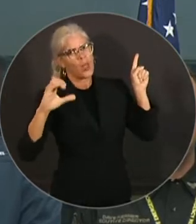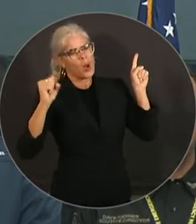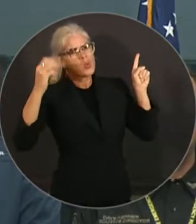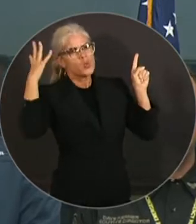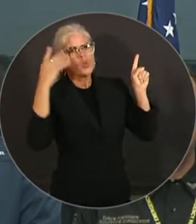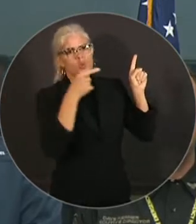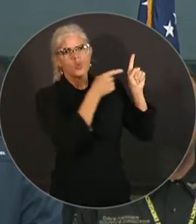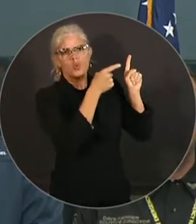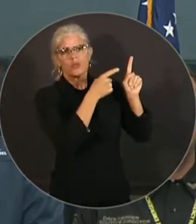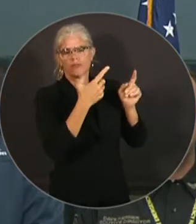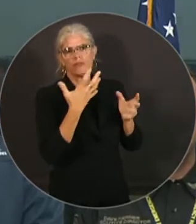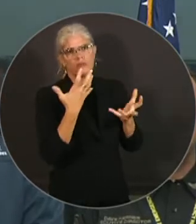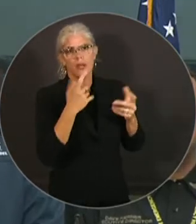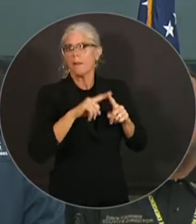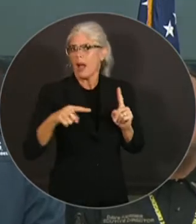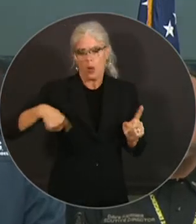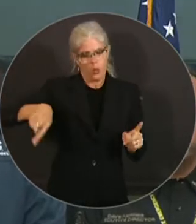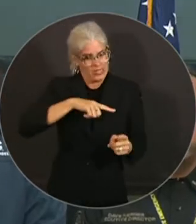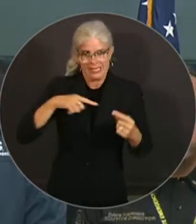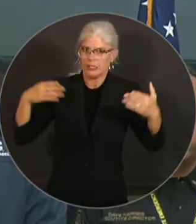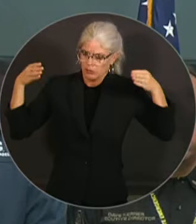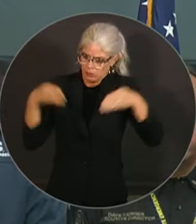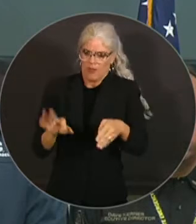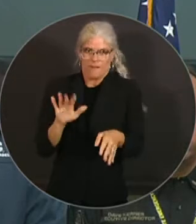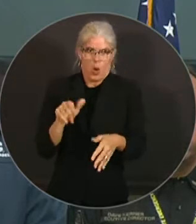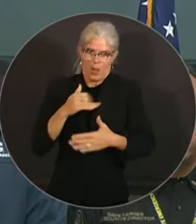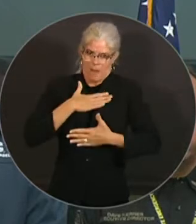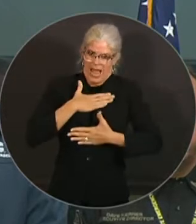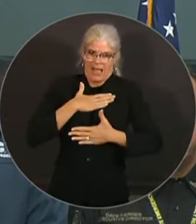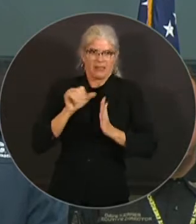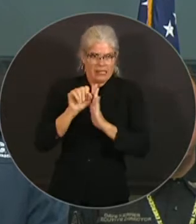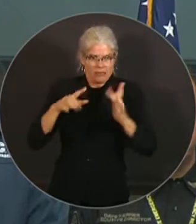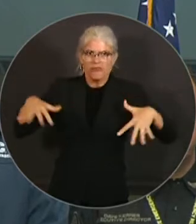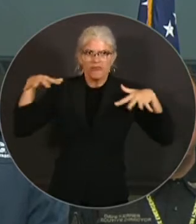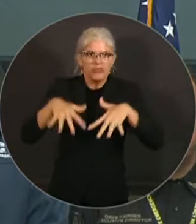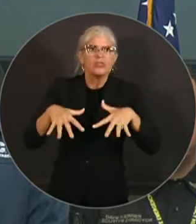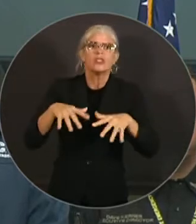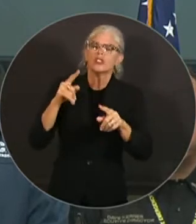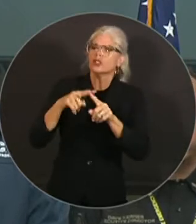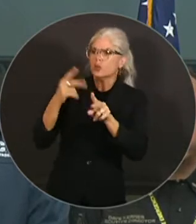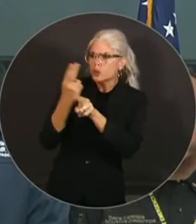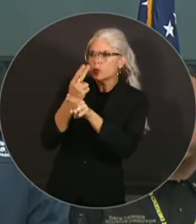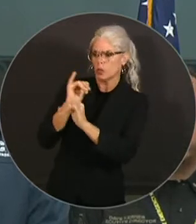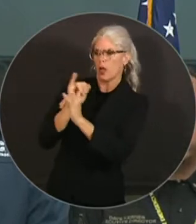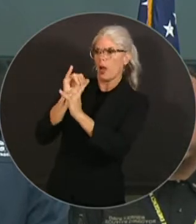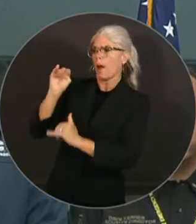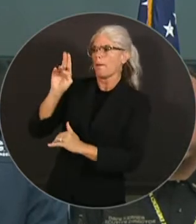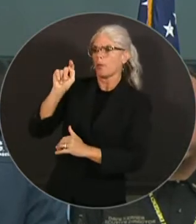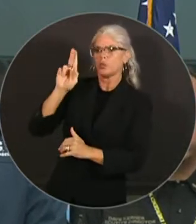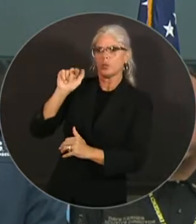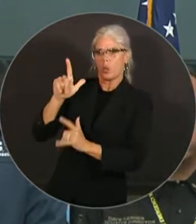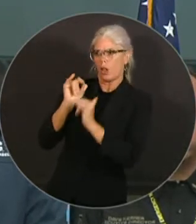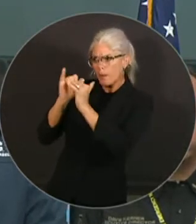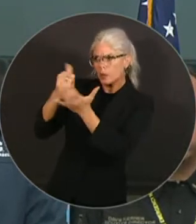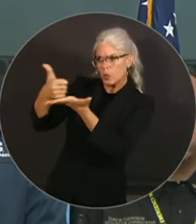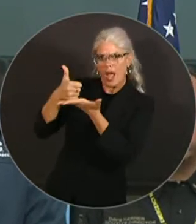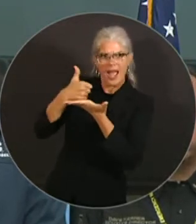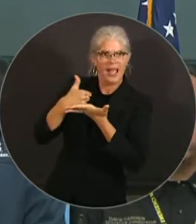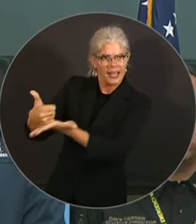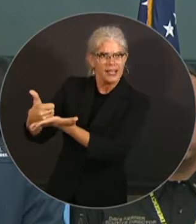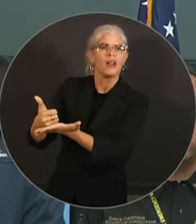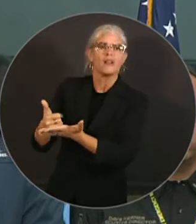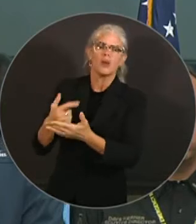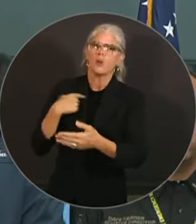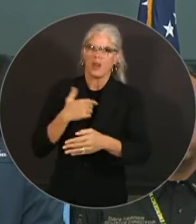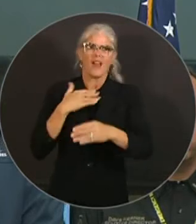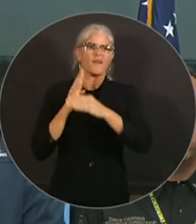companies are committed to utilizing mutual aid. And so you're going to end up having over 30,000, which is a